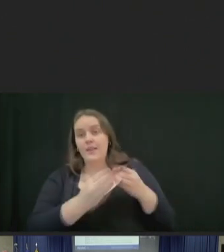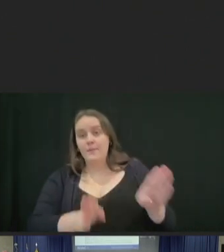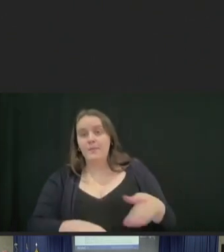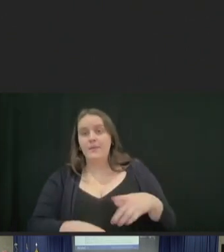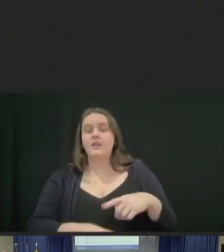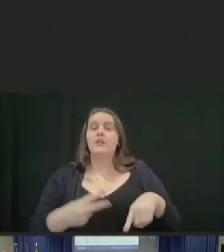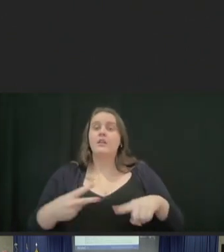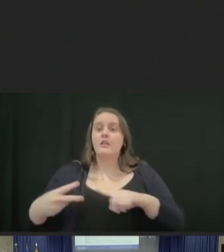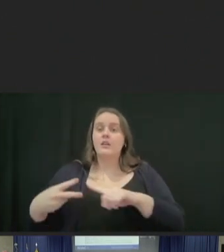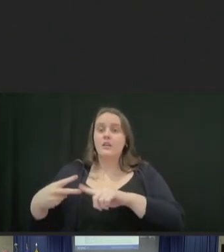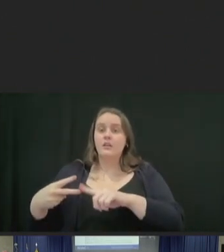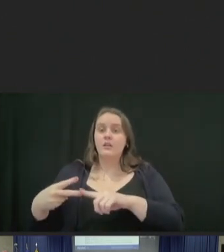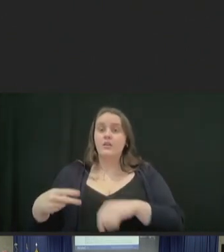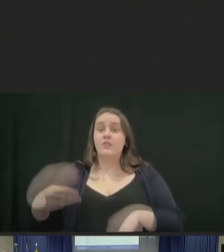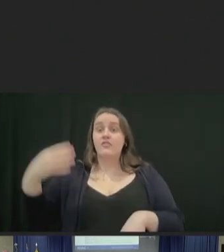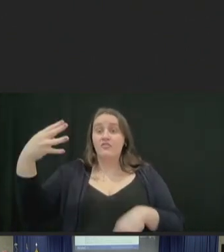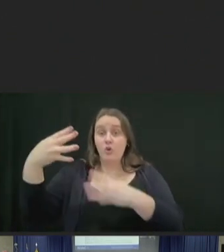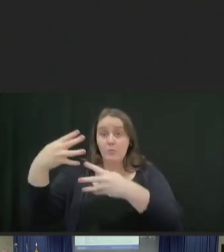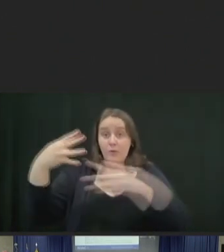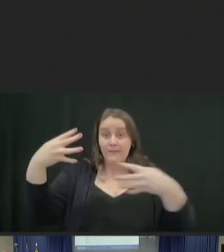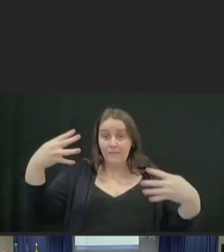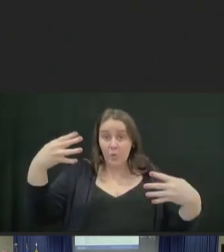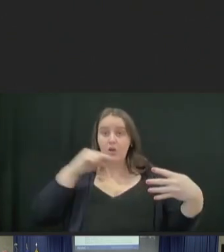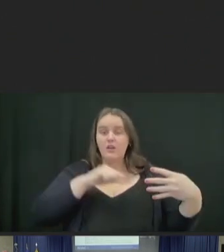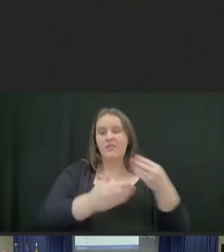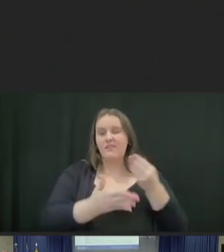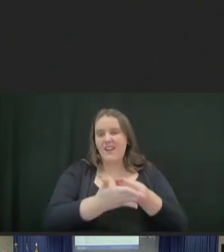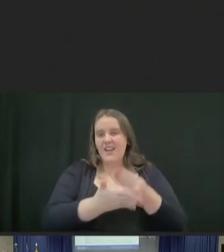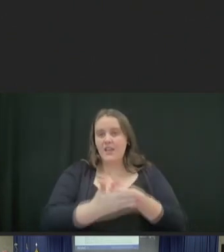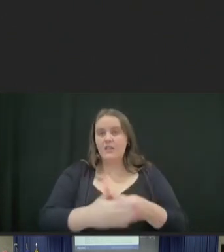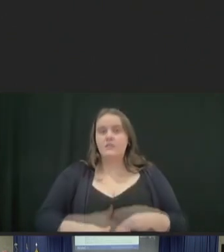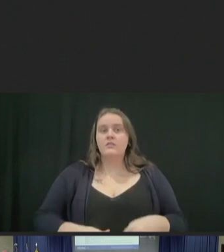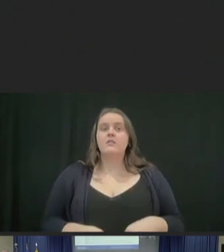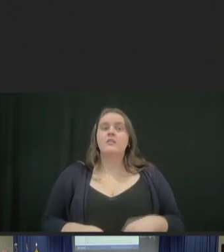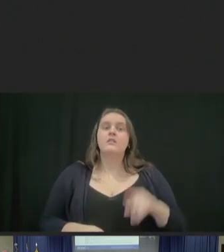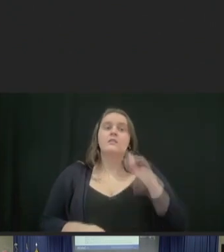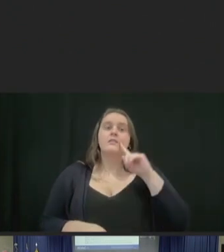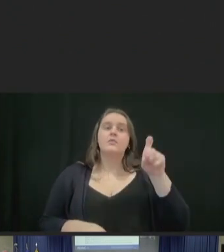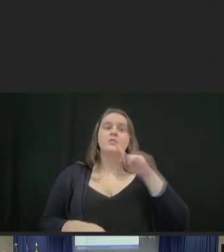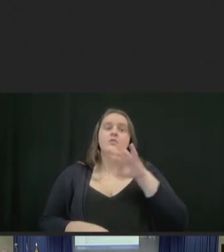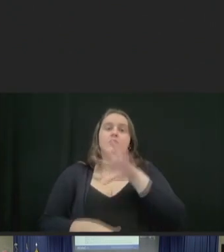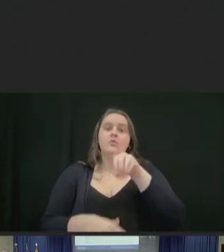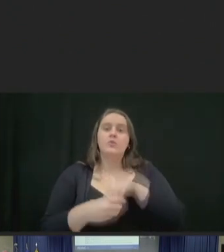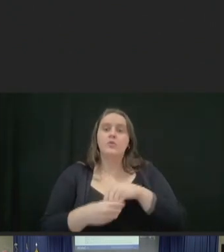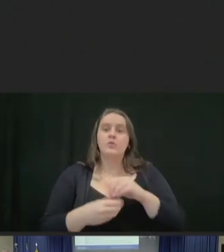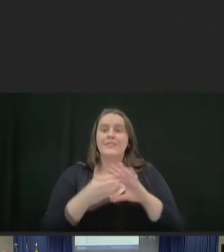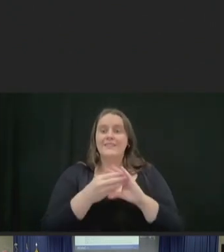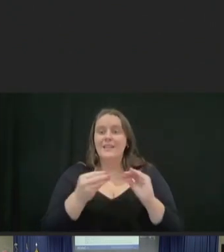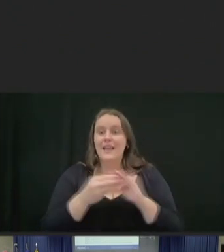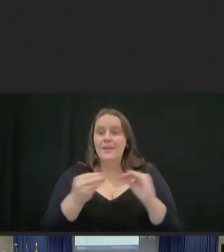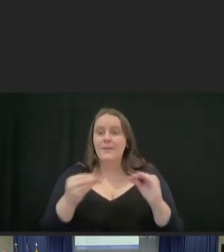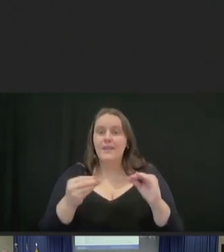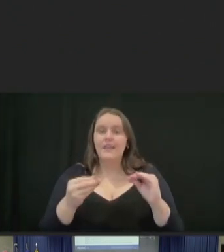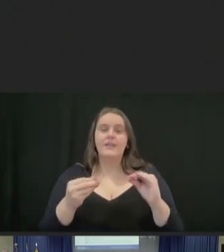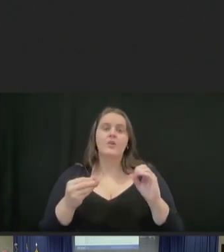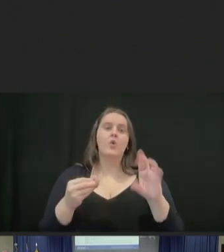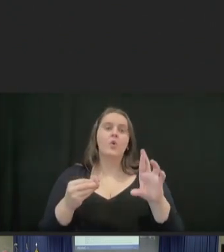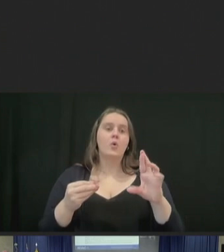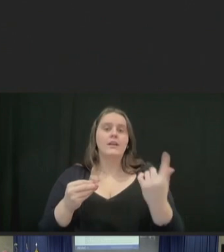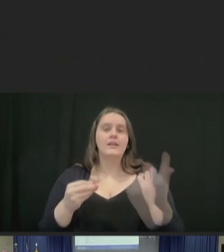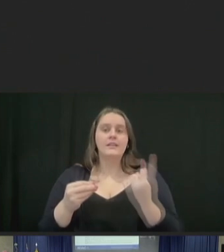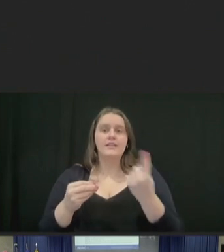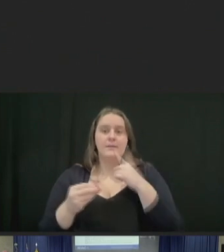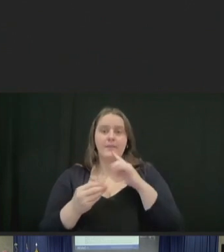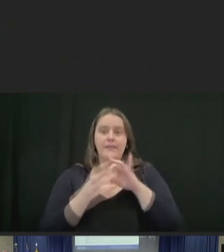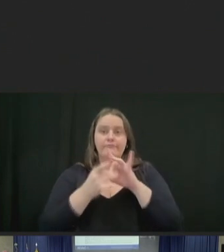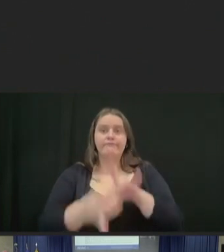4.4, I think we should make some kind of statement or inclusion in there about something about sustainability of community-based